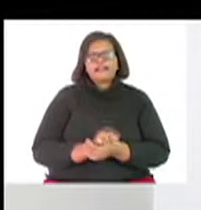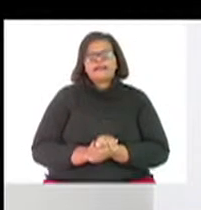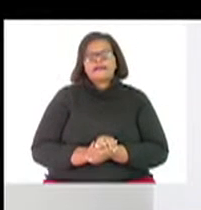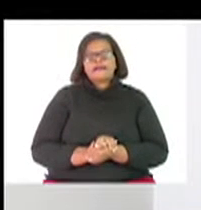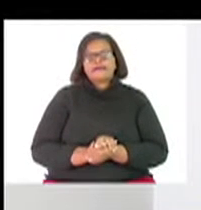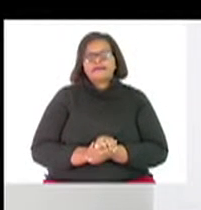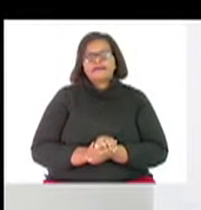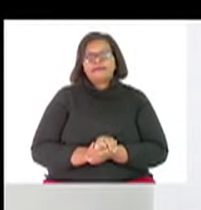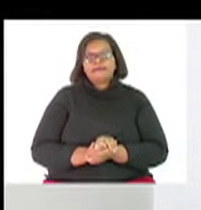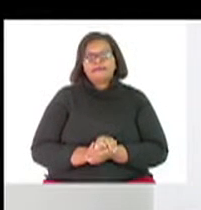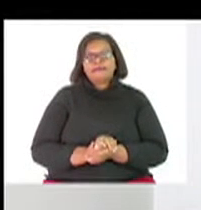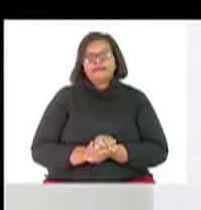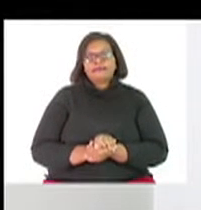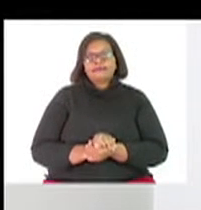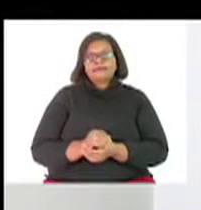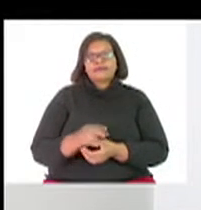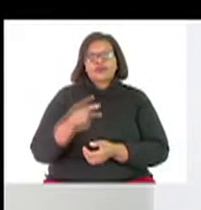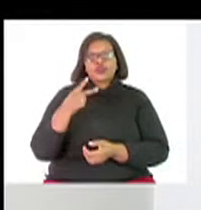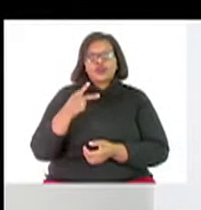18,